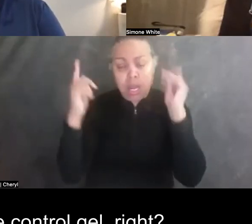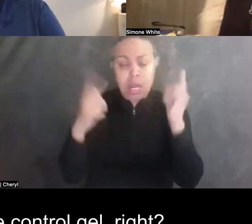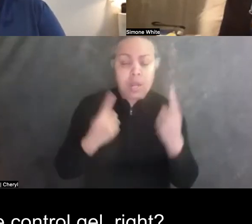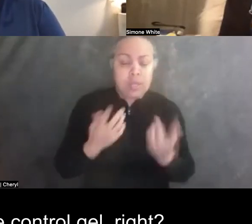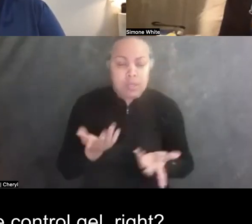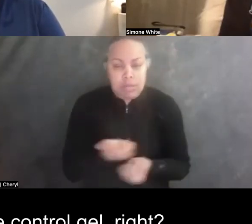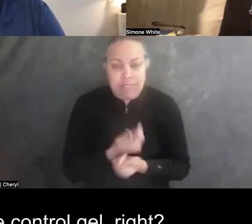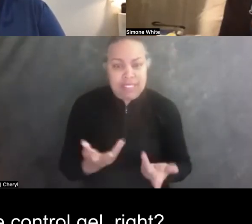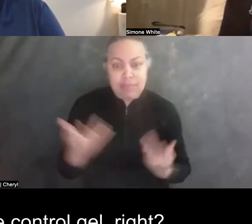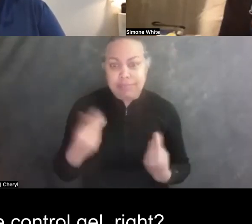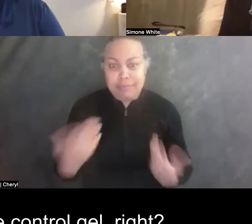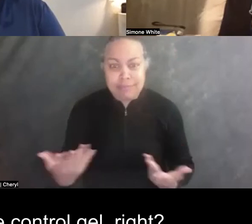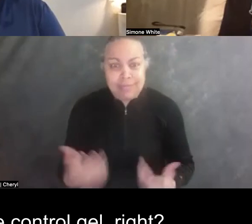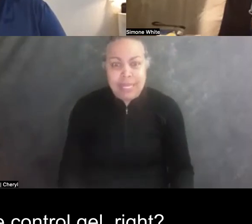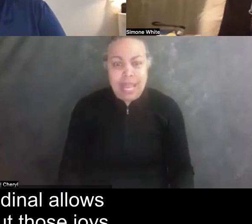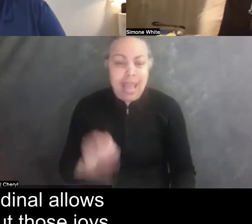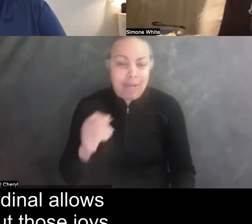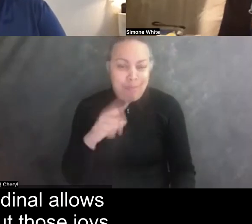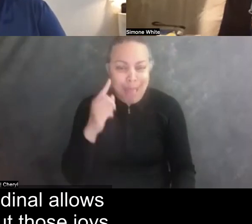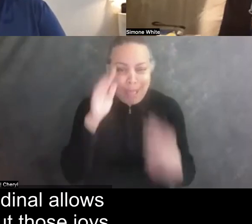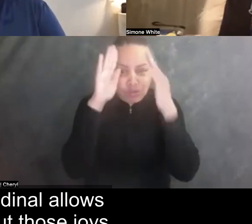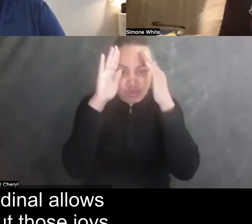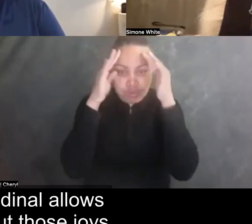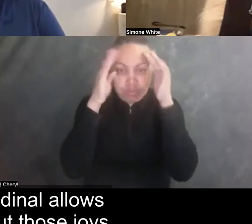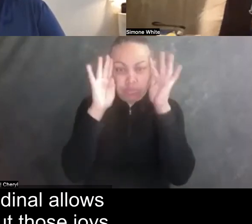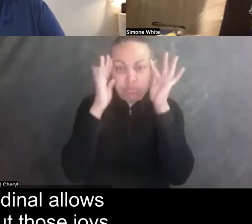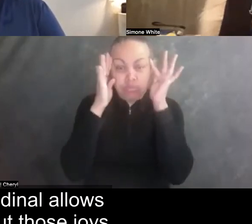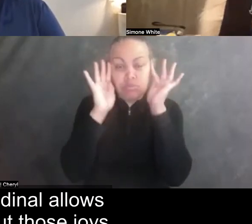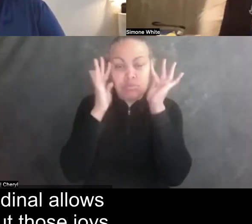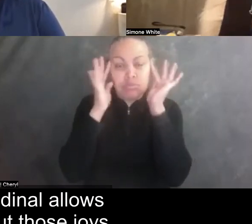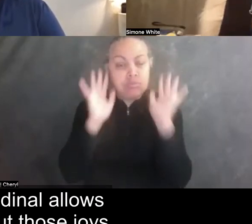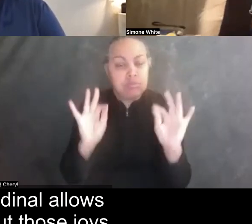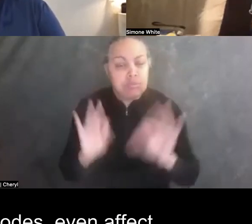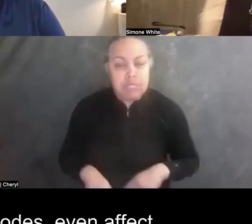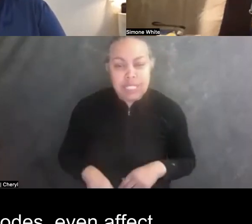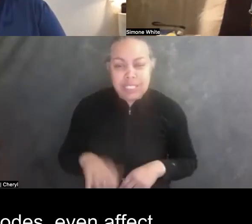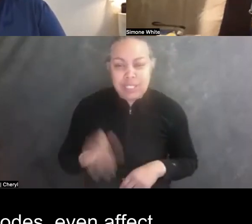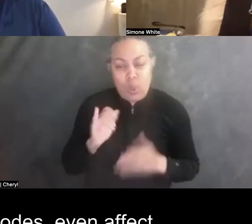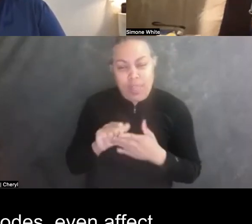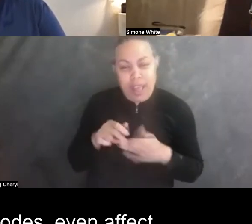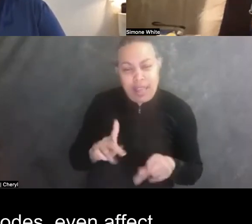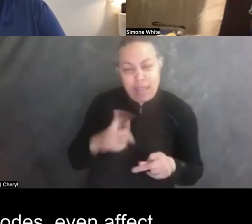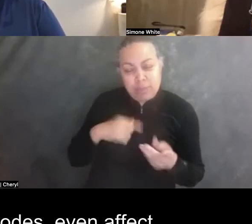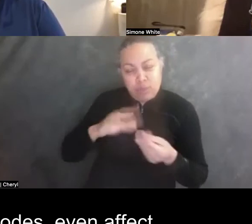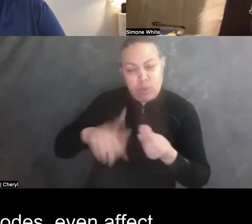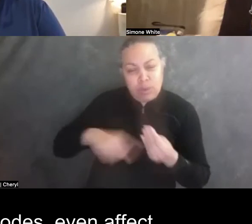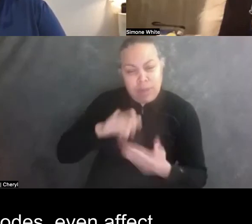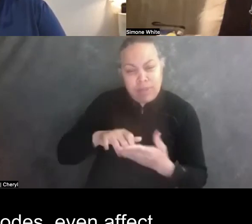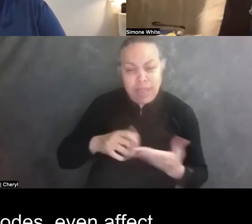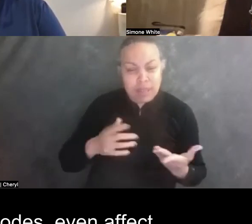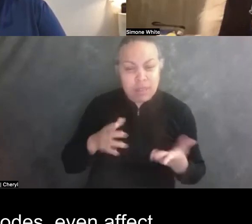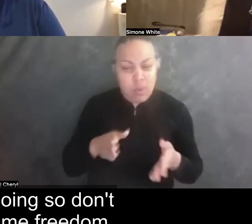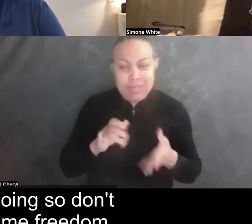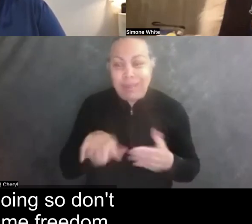some Black edge control gel, right? And so the libidinal allows me to talk about those joys in ways that other modes,